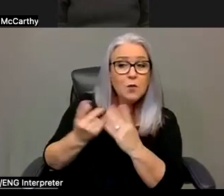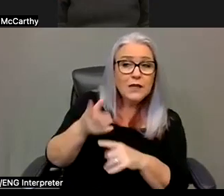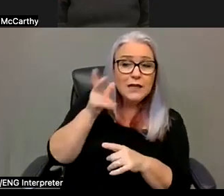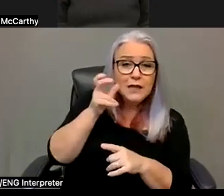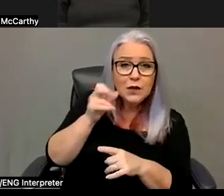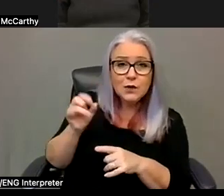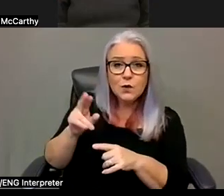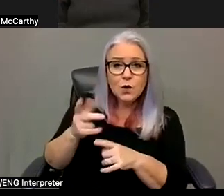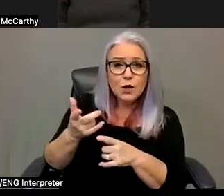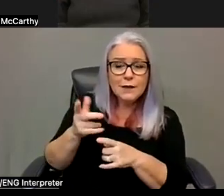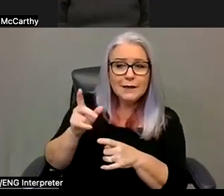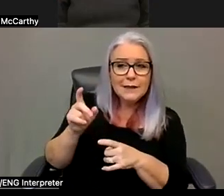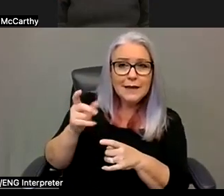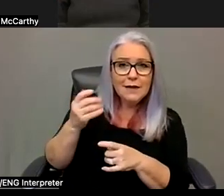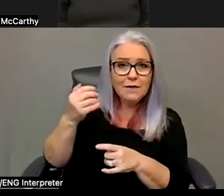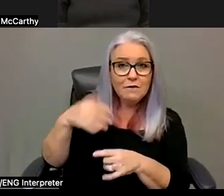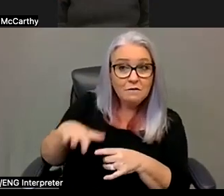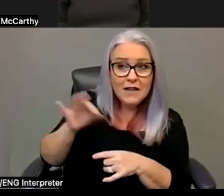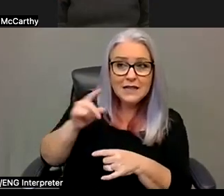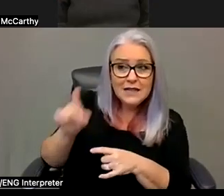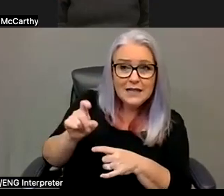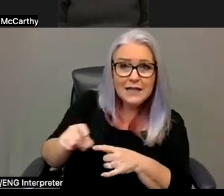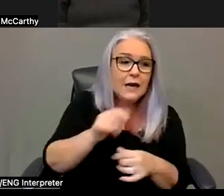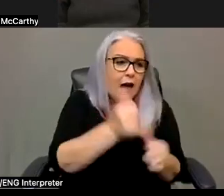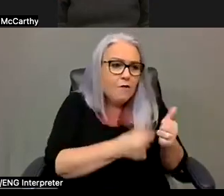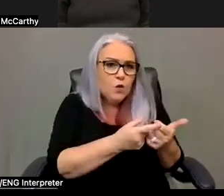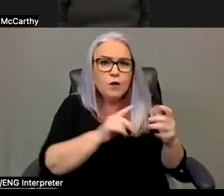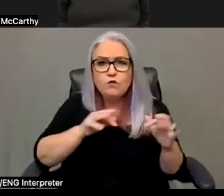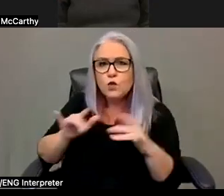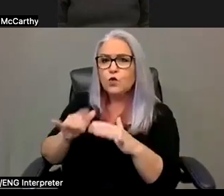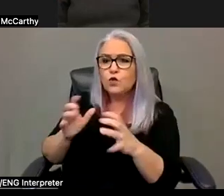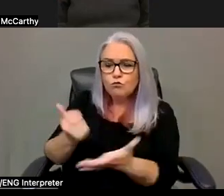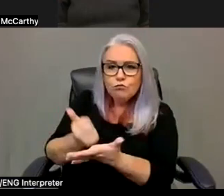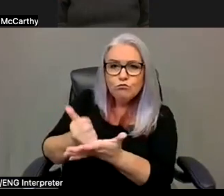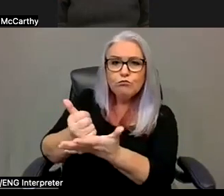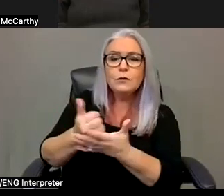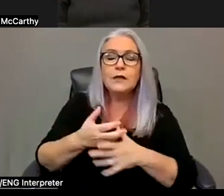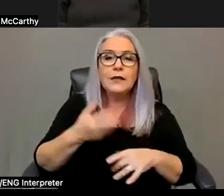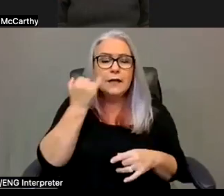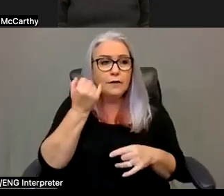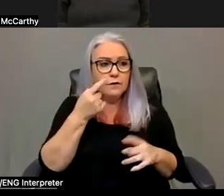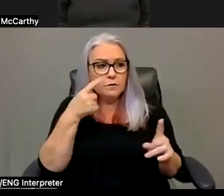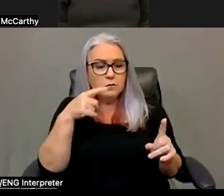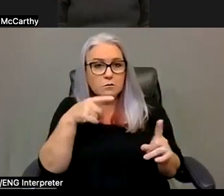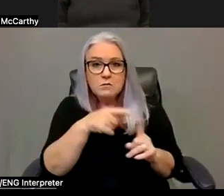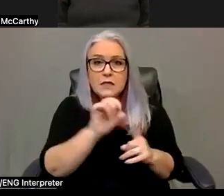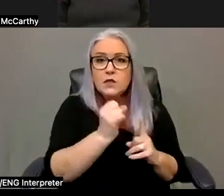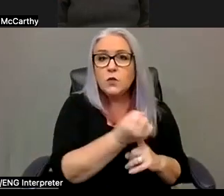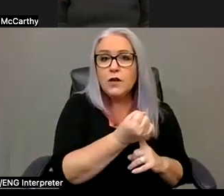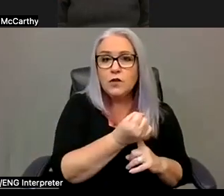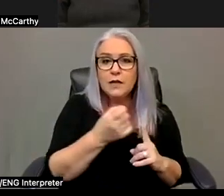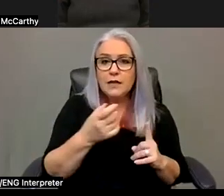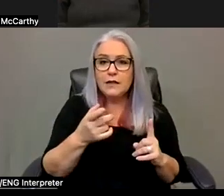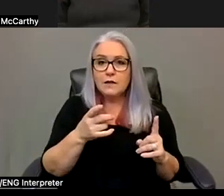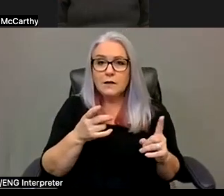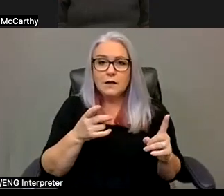or hears of a need, everybody acts on it. When somebody becomes aware of a situation, it becomes so prevalent